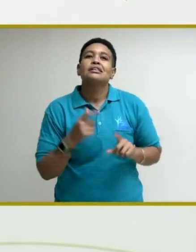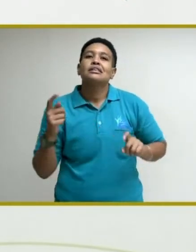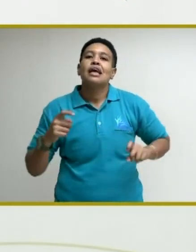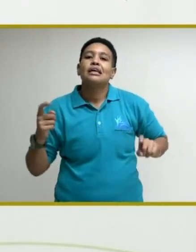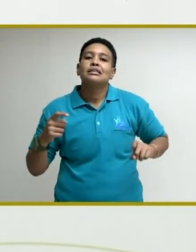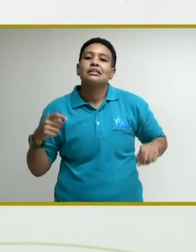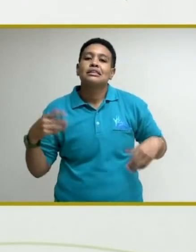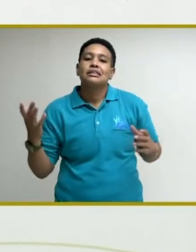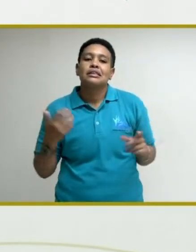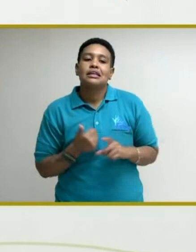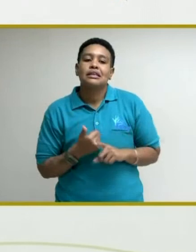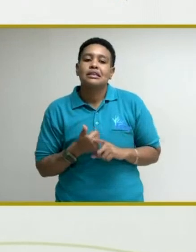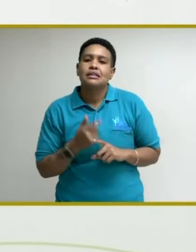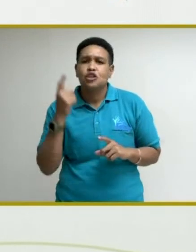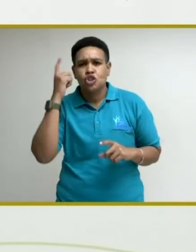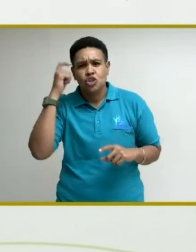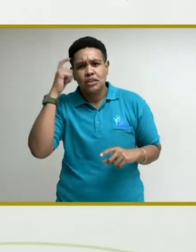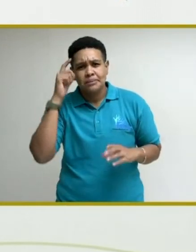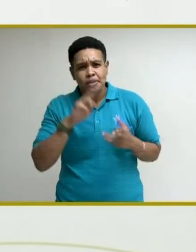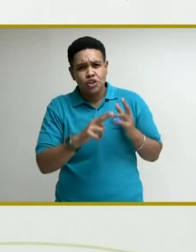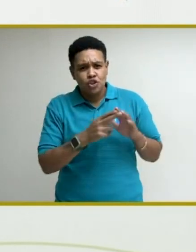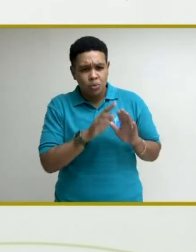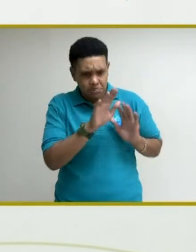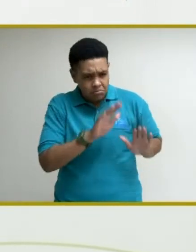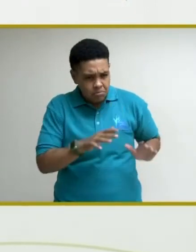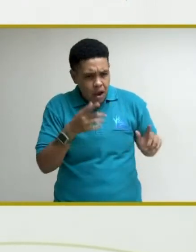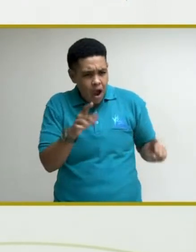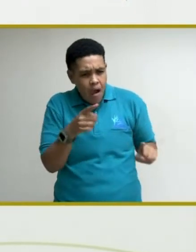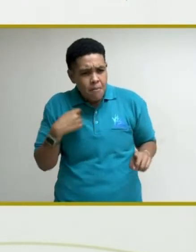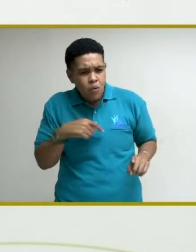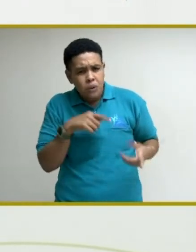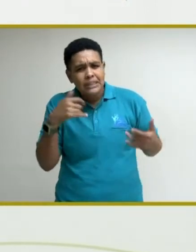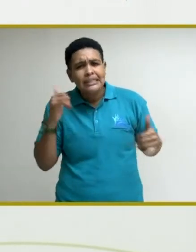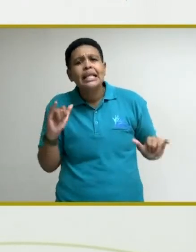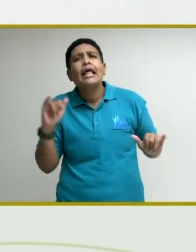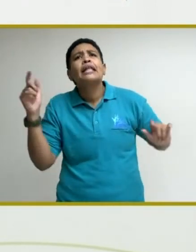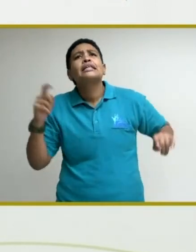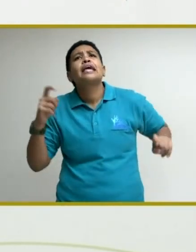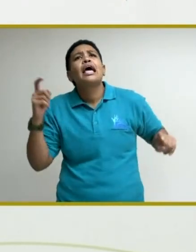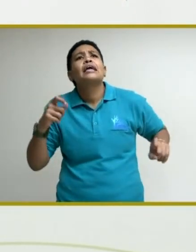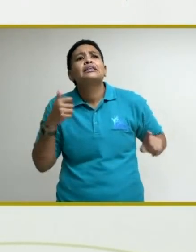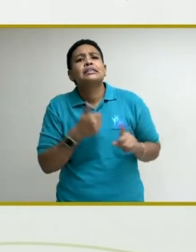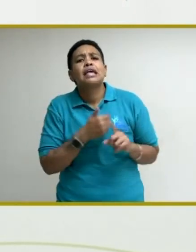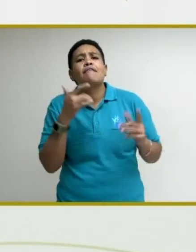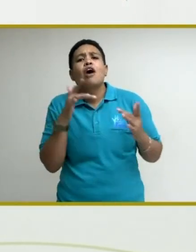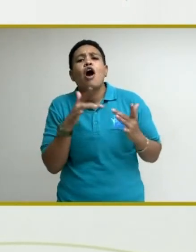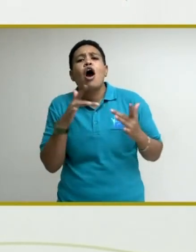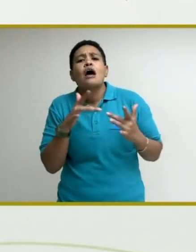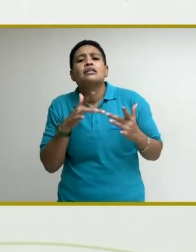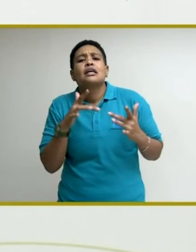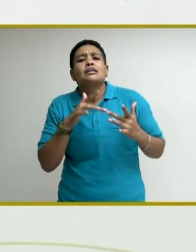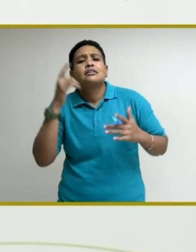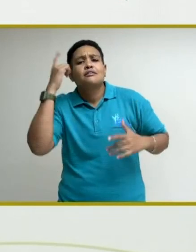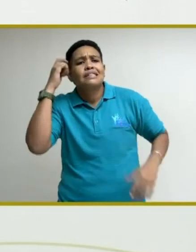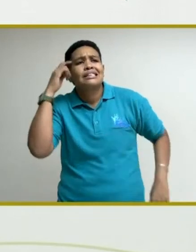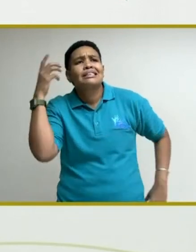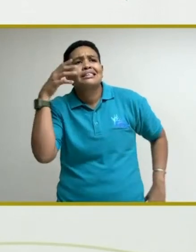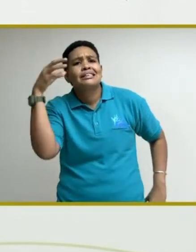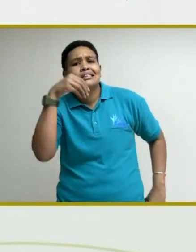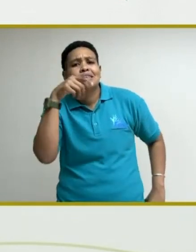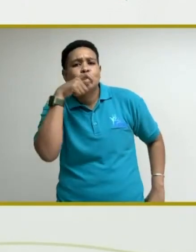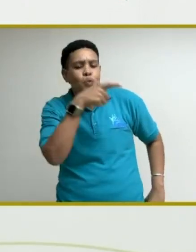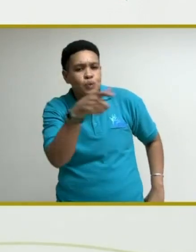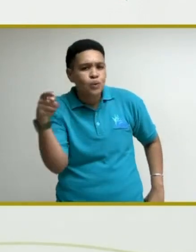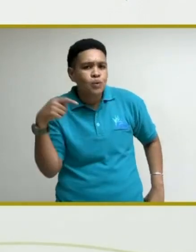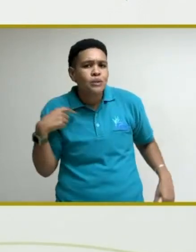testing suspected cases. We are still testing contacts of suspected cases.